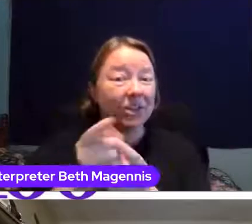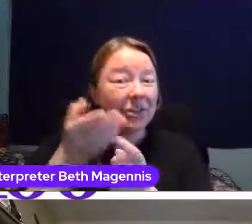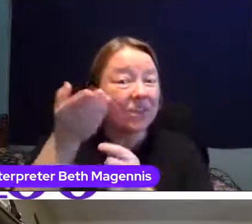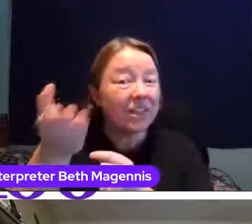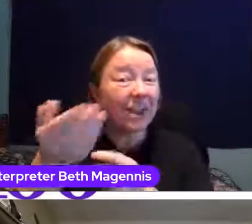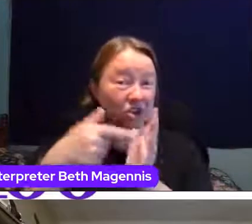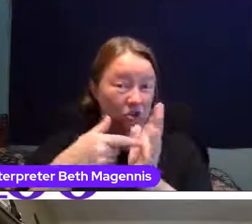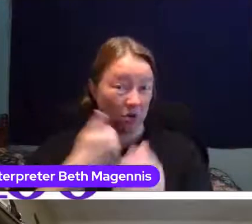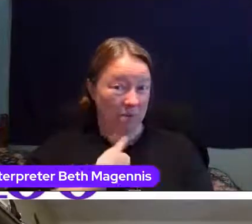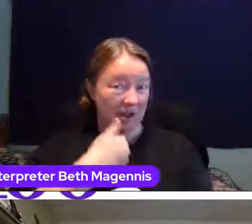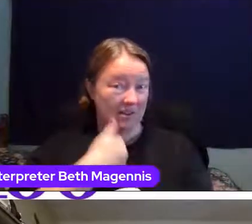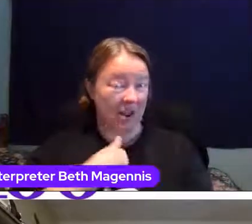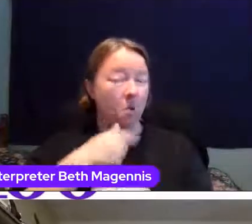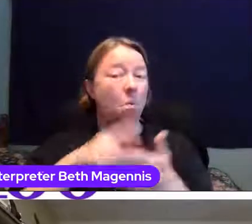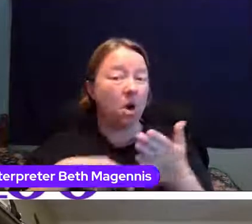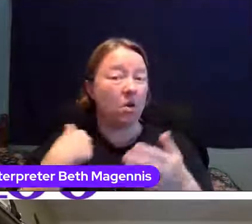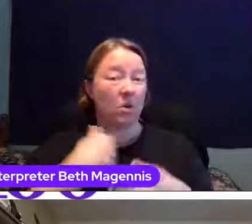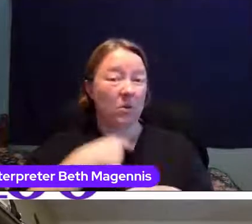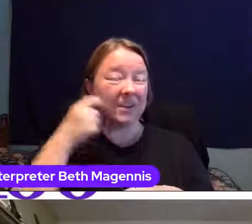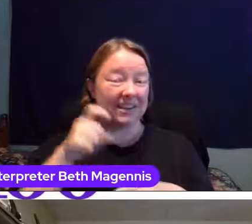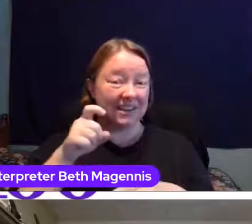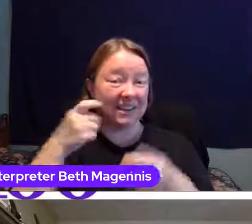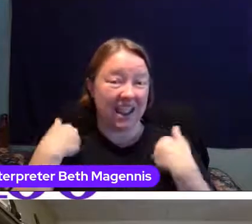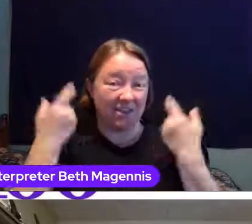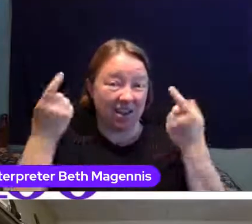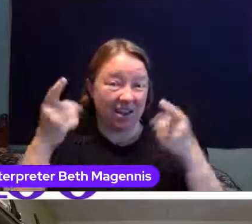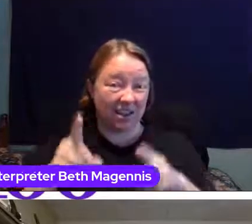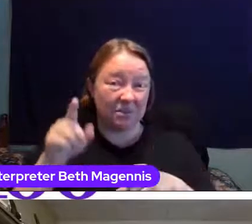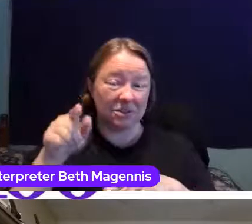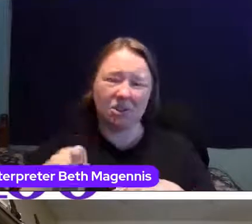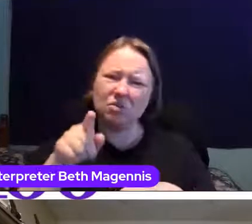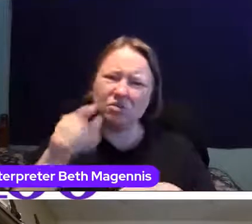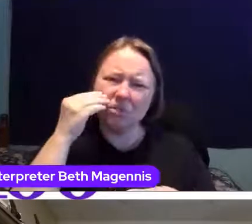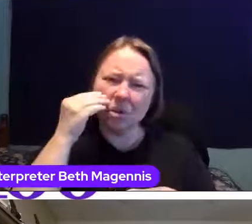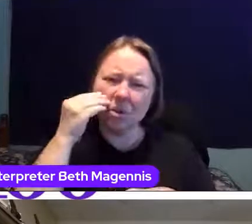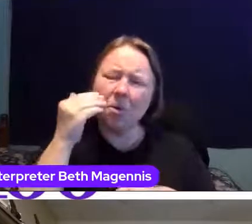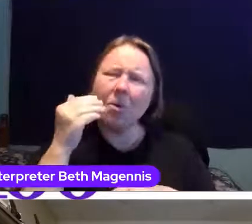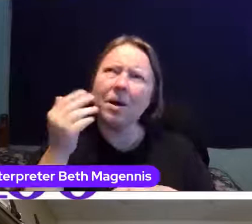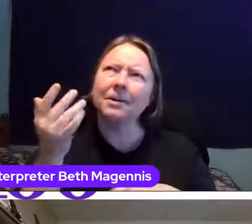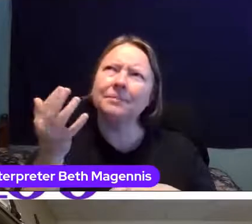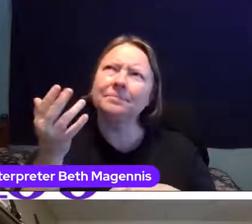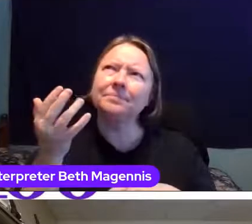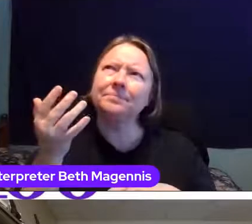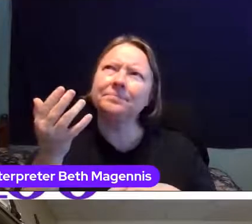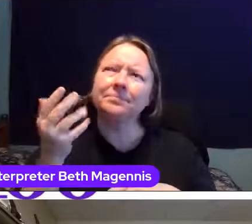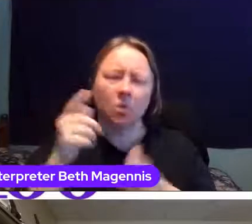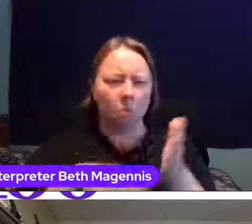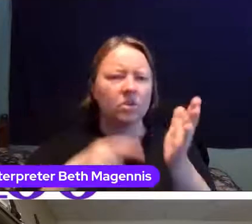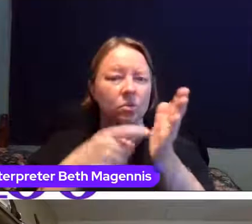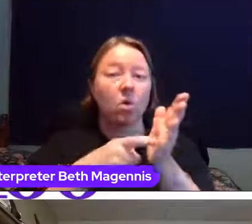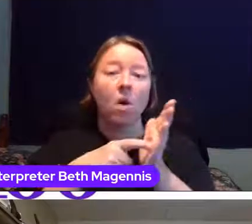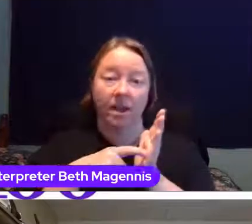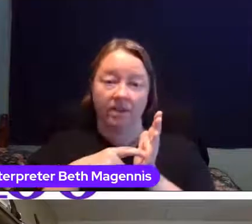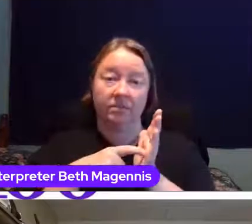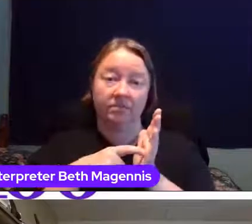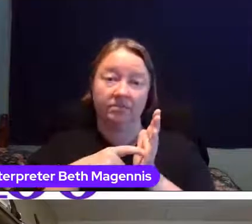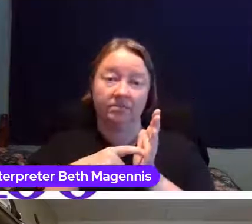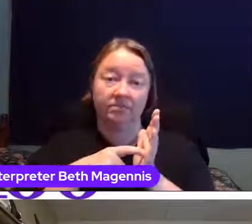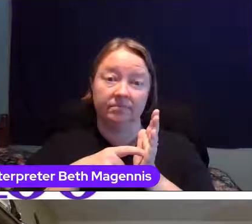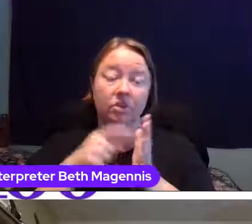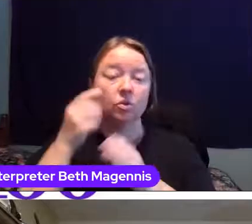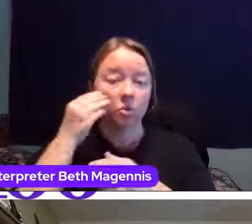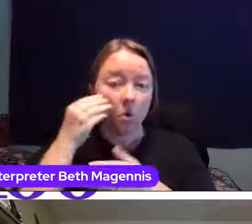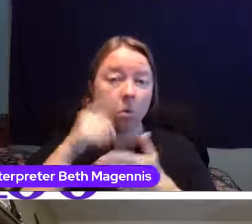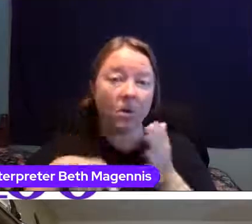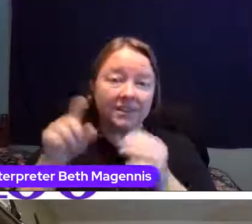myself exactly what it is that we need. You guys are very familiar with, the requirements and the need. So I